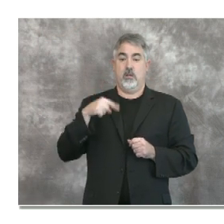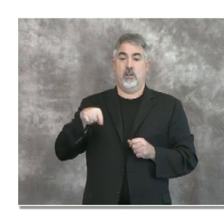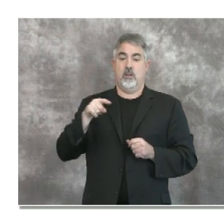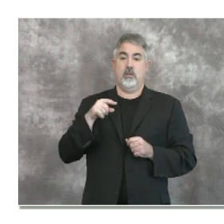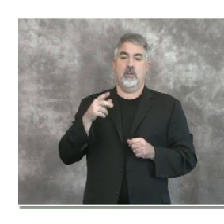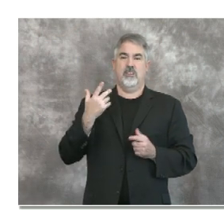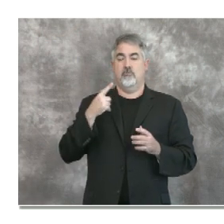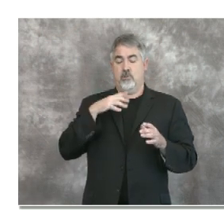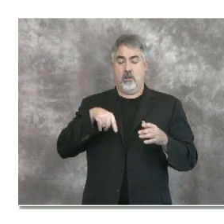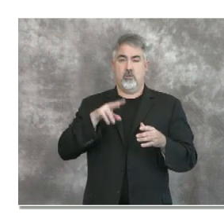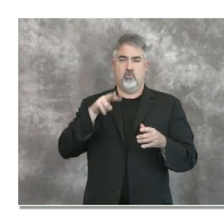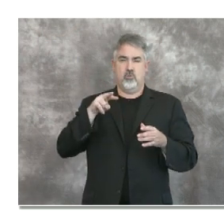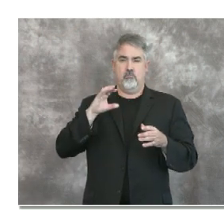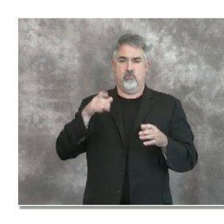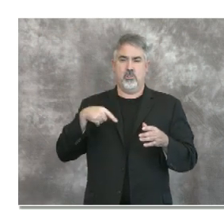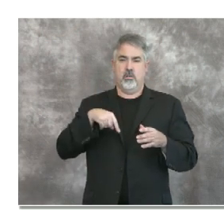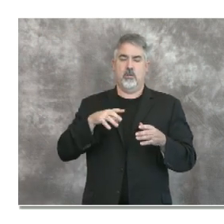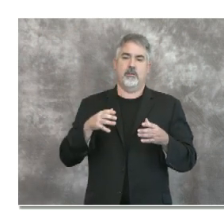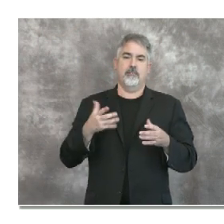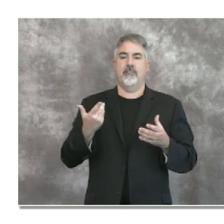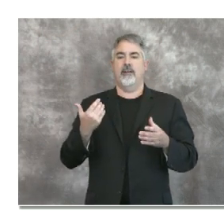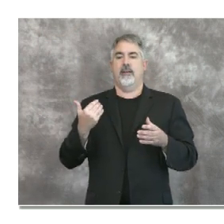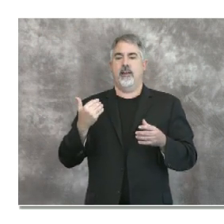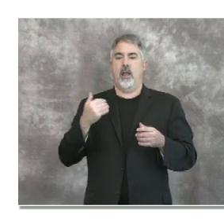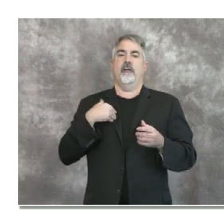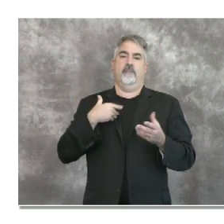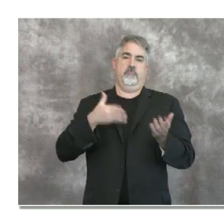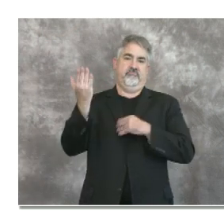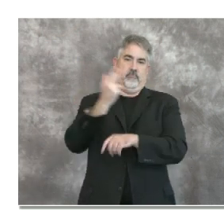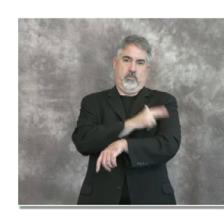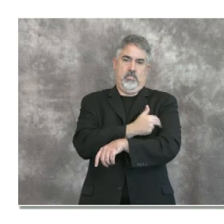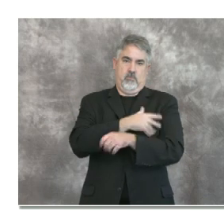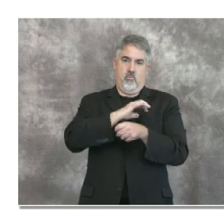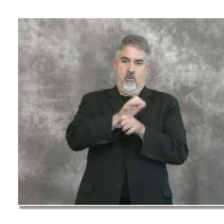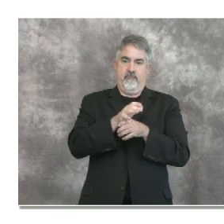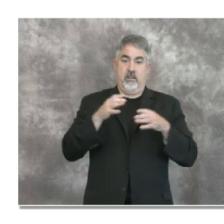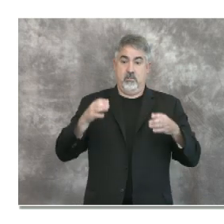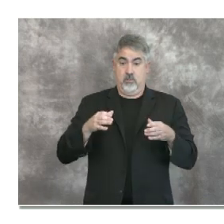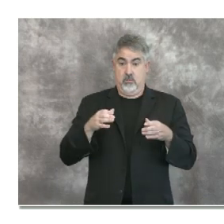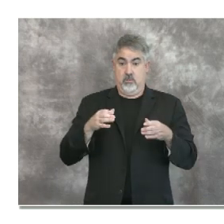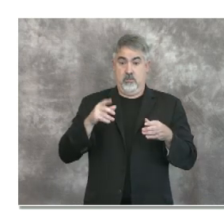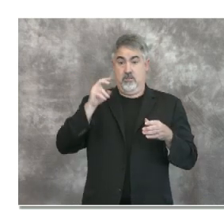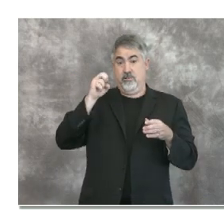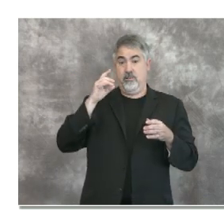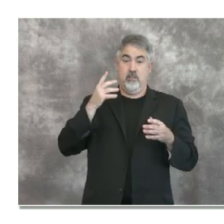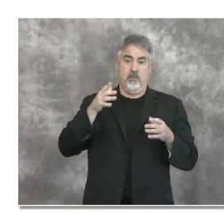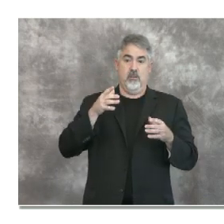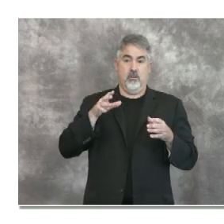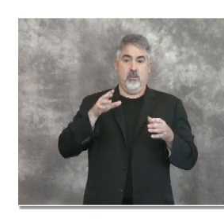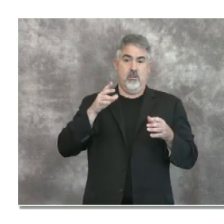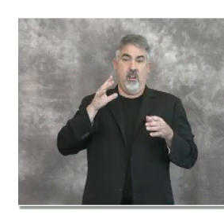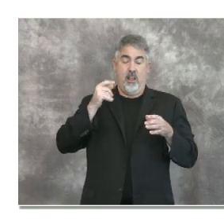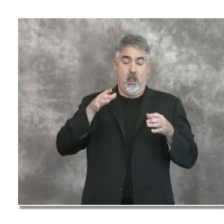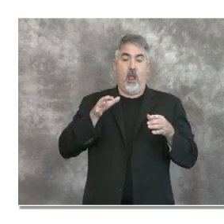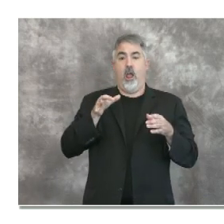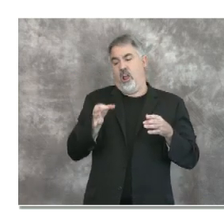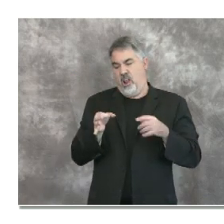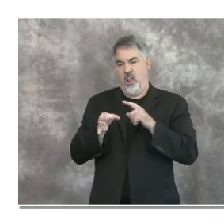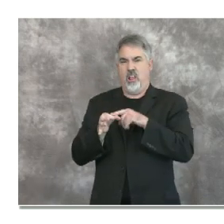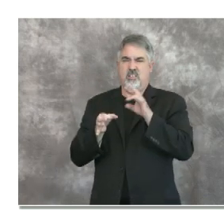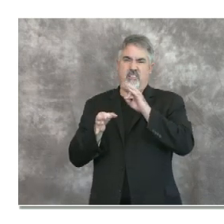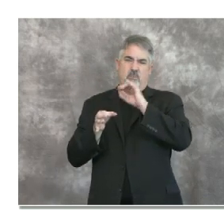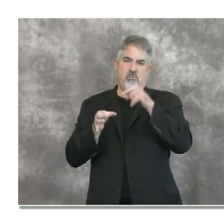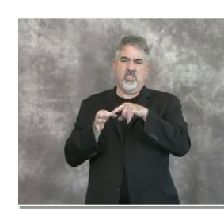total number of cases, have been hospitalized. 241, or 7% of the total number of